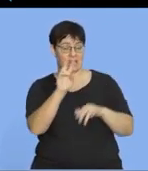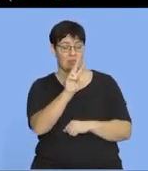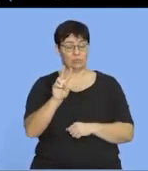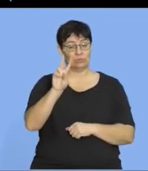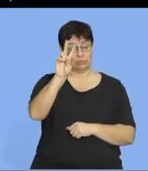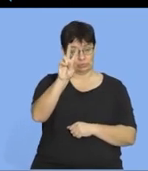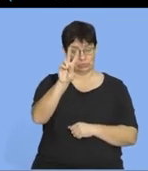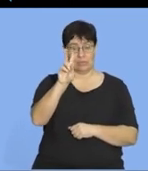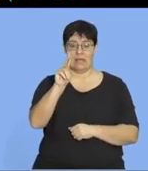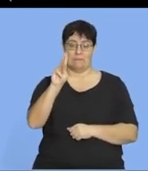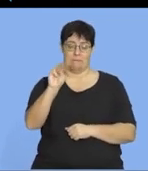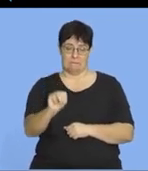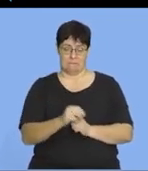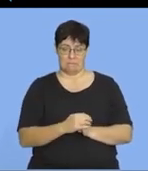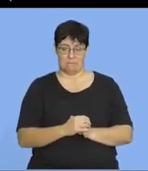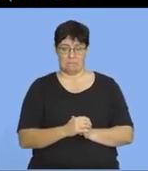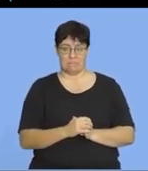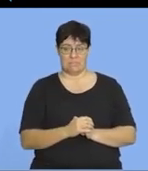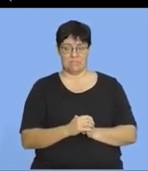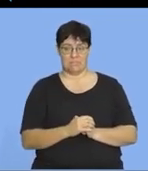3,30 times 10 to the 2.